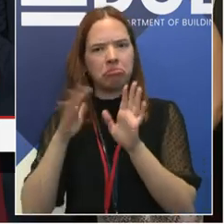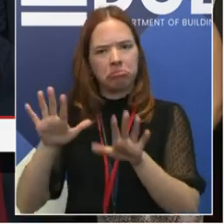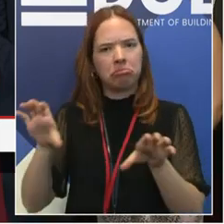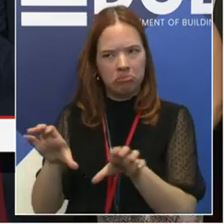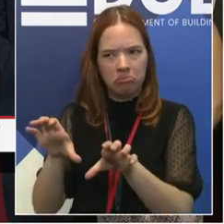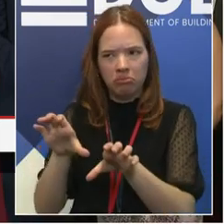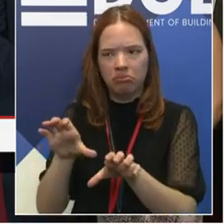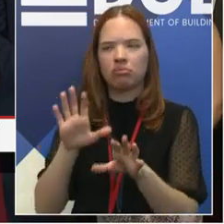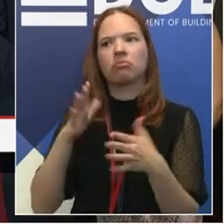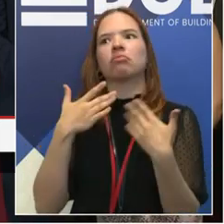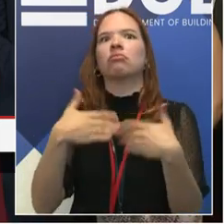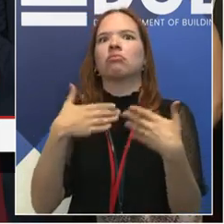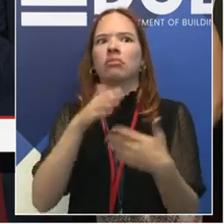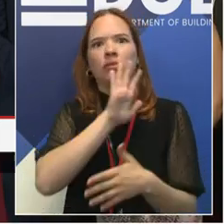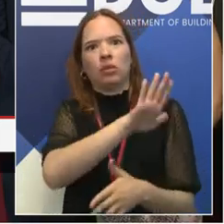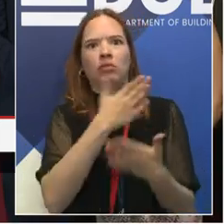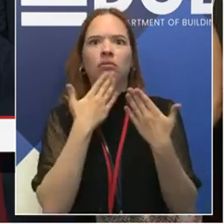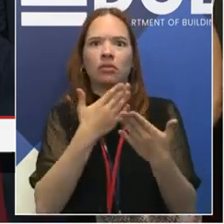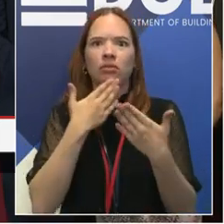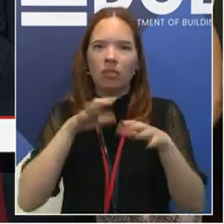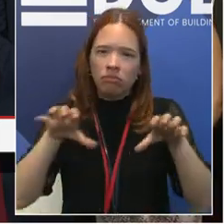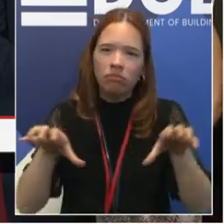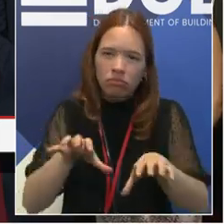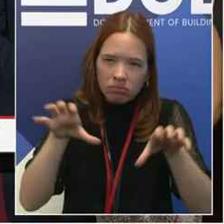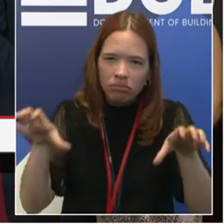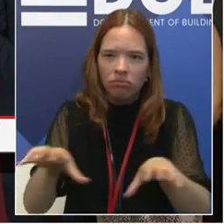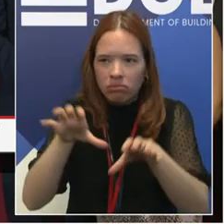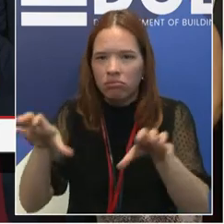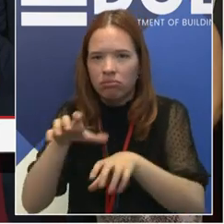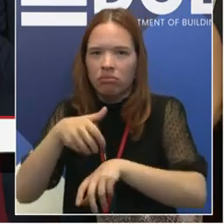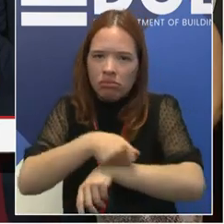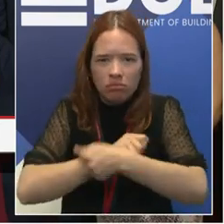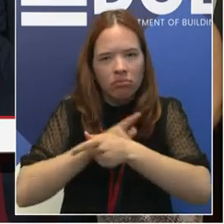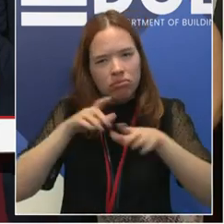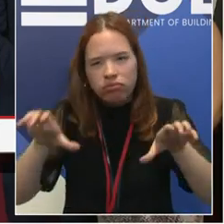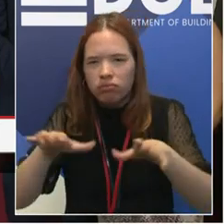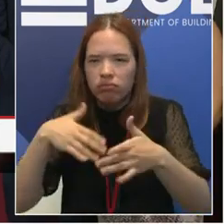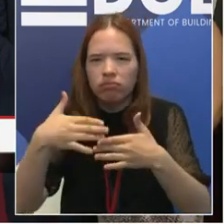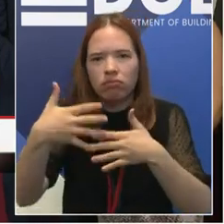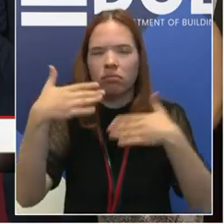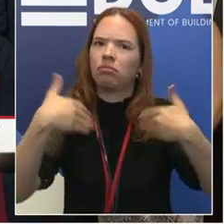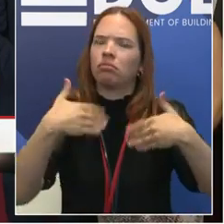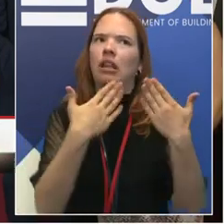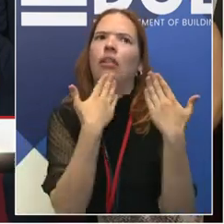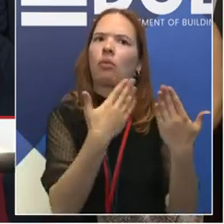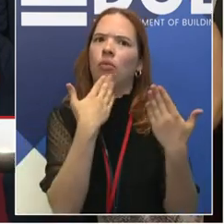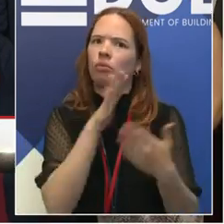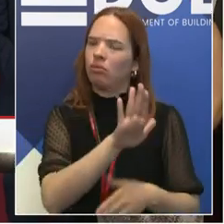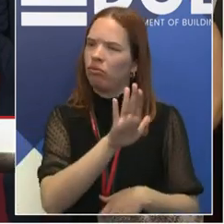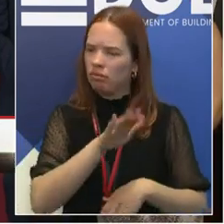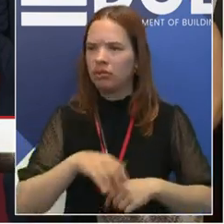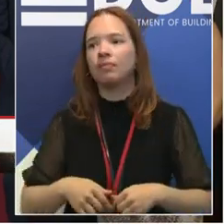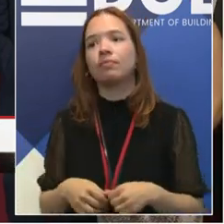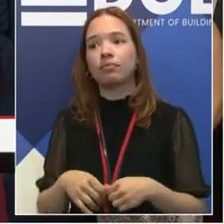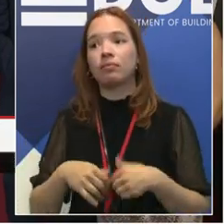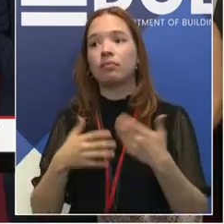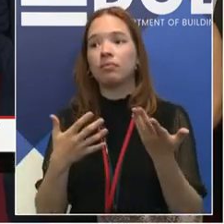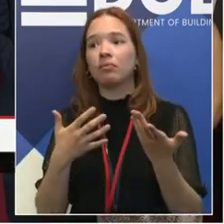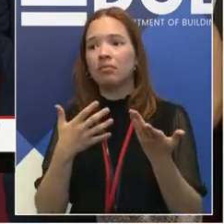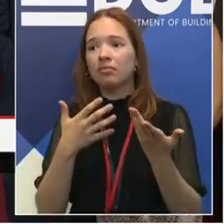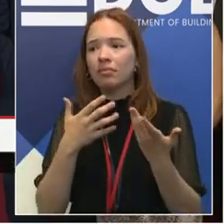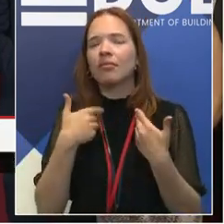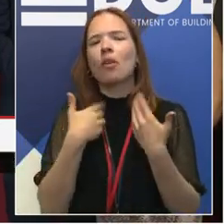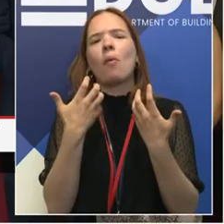the best in future endeavors. I have a small token of our appreciation for Ernest that I wanted to present